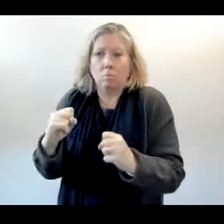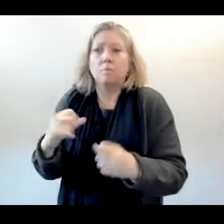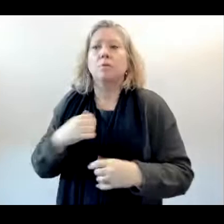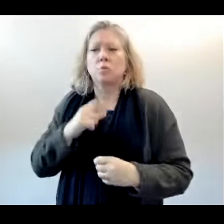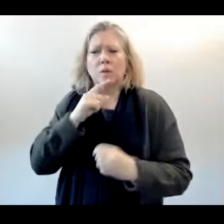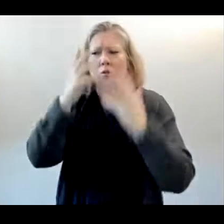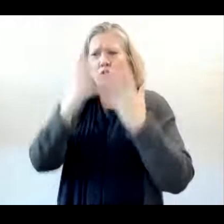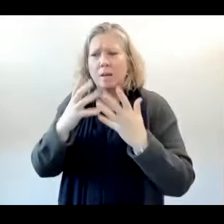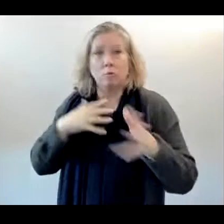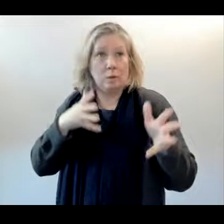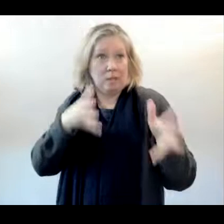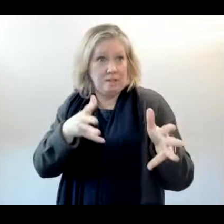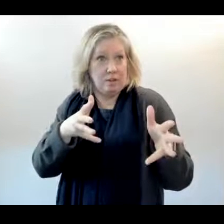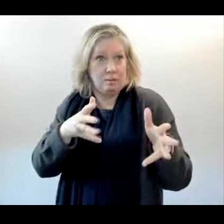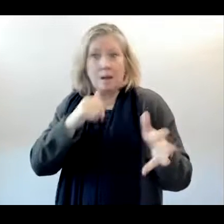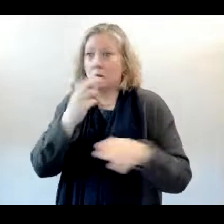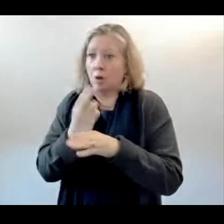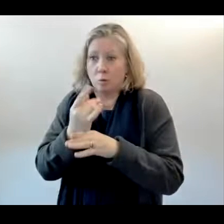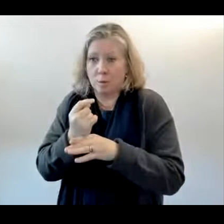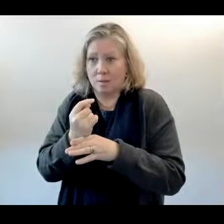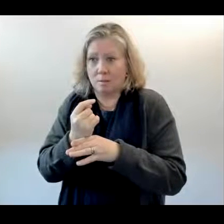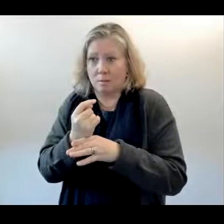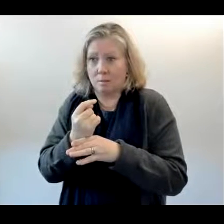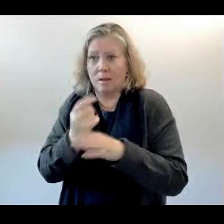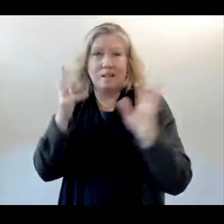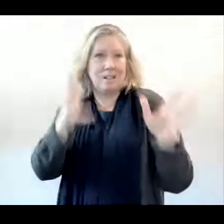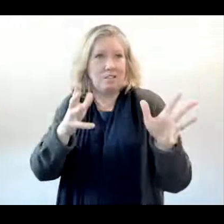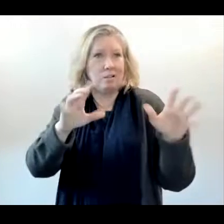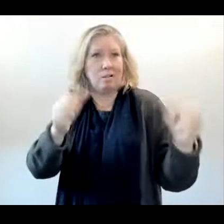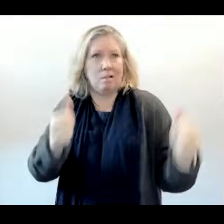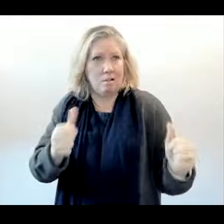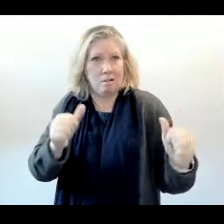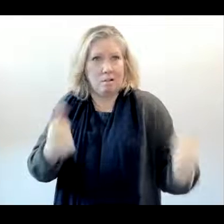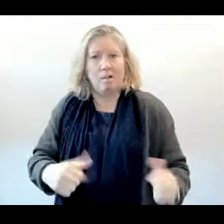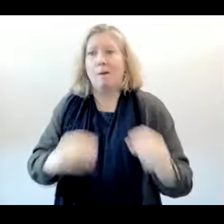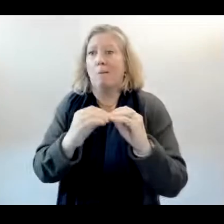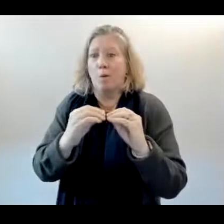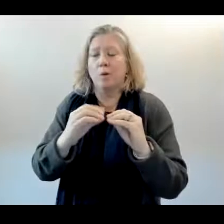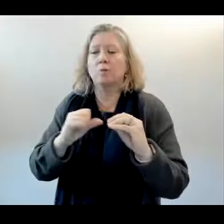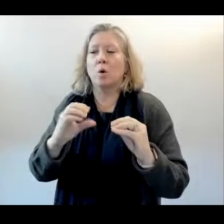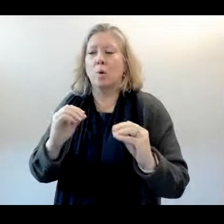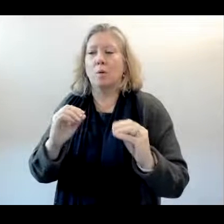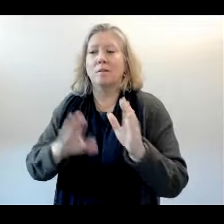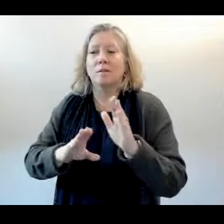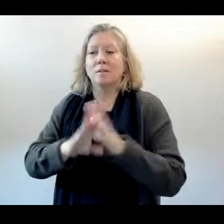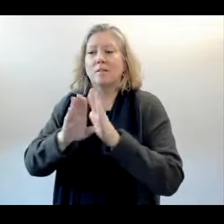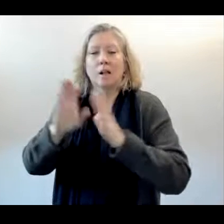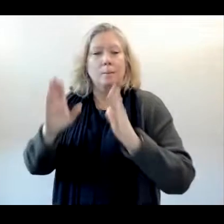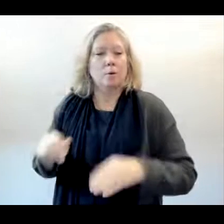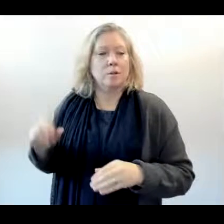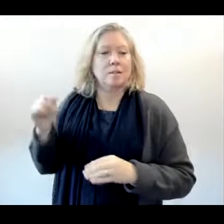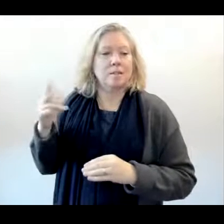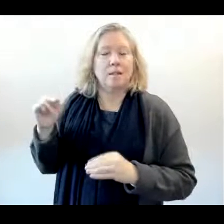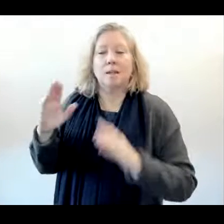go underutilized and continue to deteriorate. And so with that, the developer Beacon Communities saw